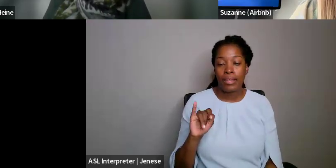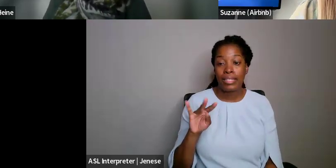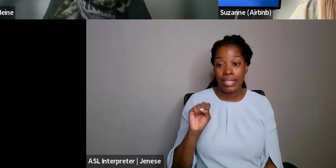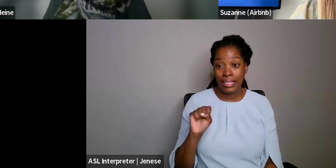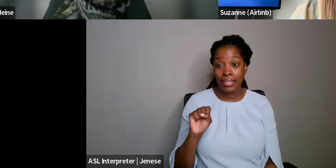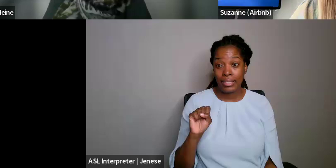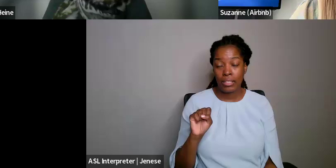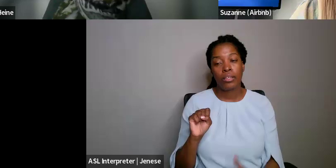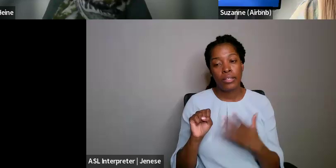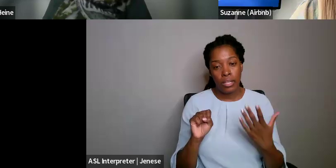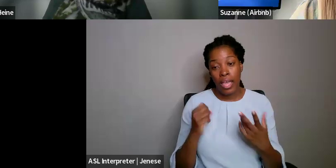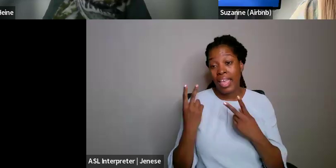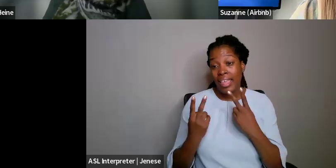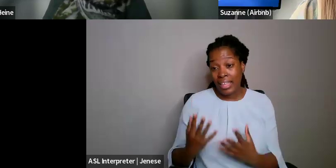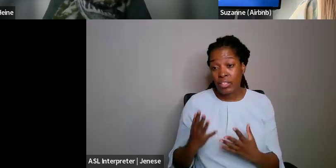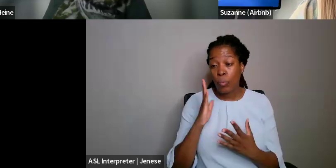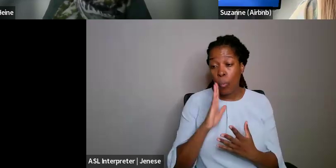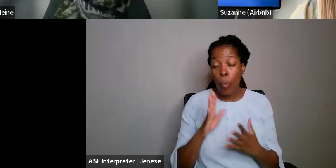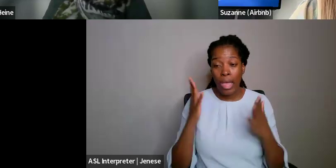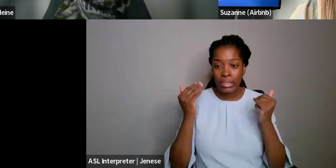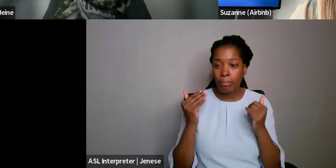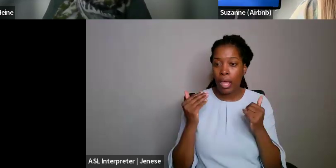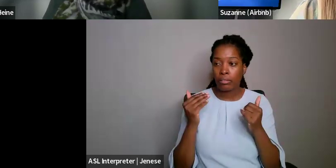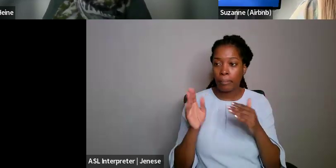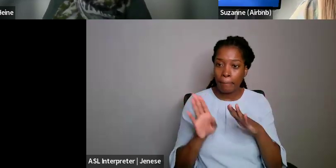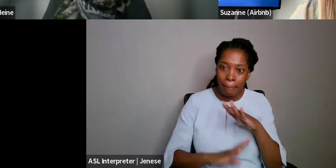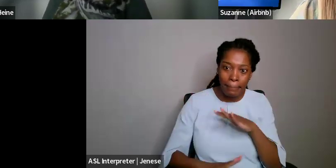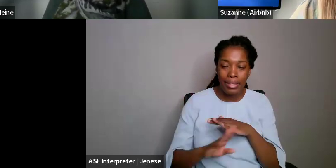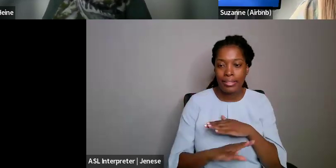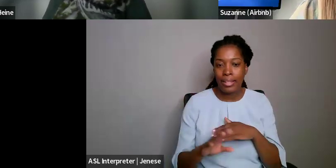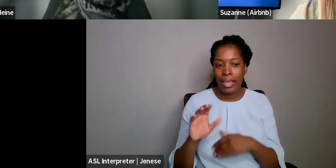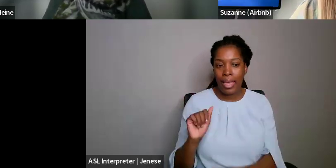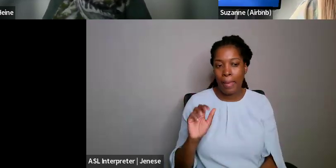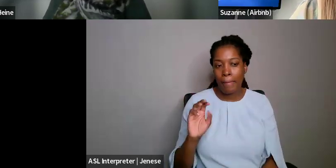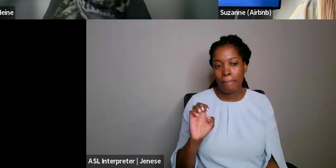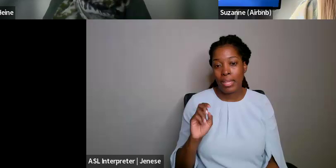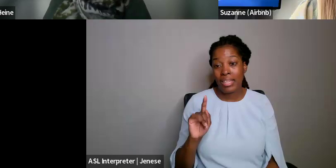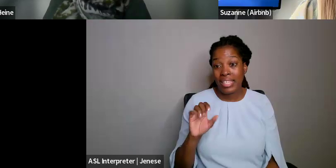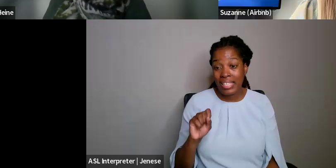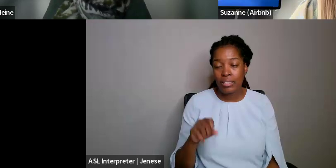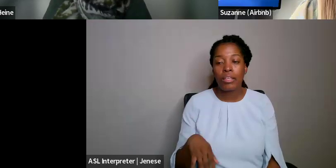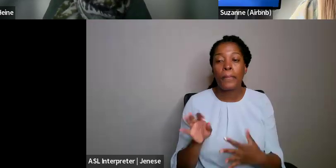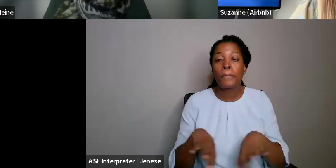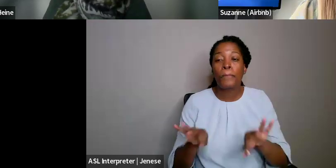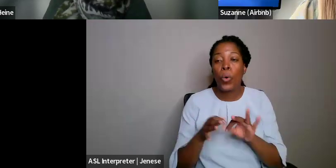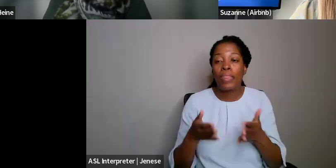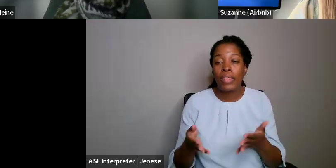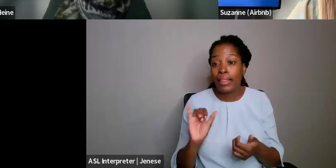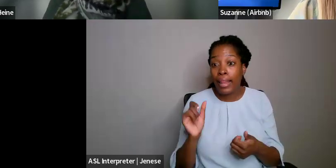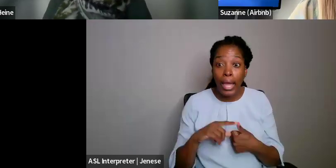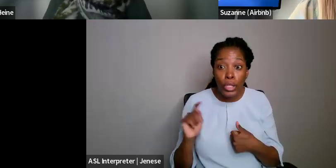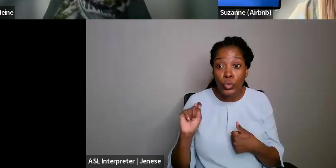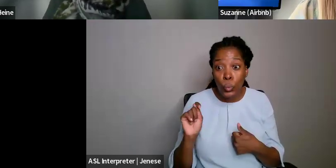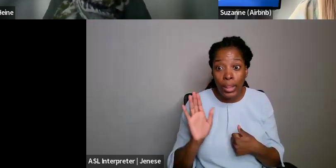basic amenities, like essentials. I mean, everybody wants to go and stay at a place. You don't want to have to carry your own toilet paper, for